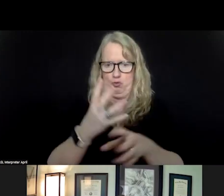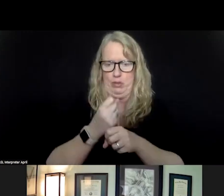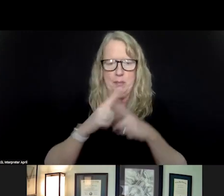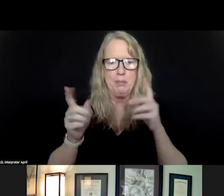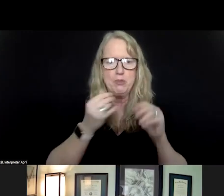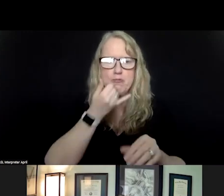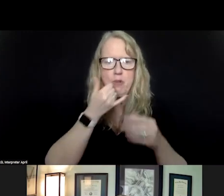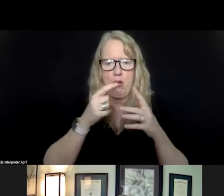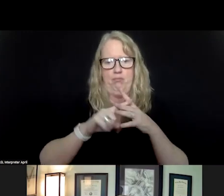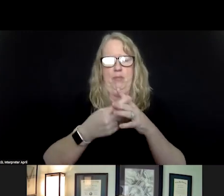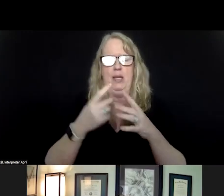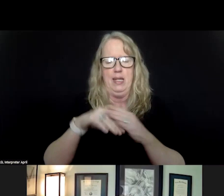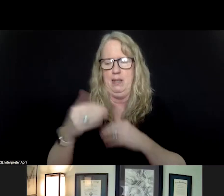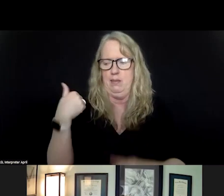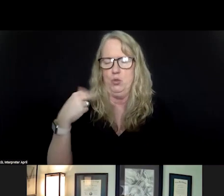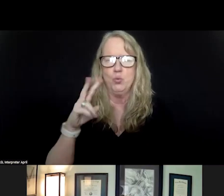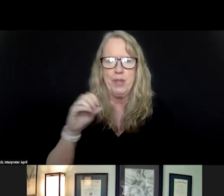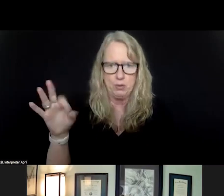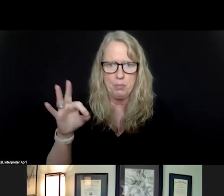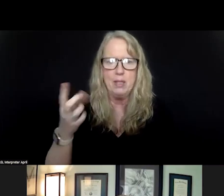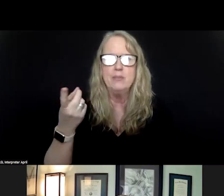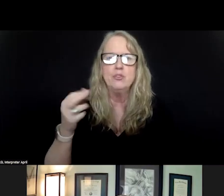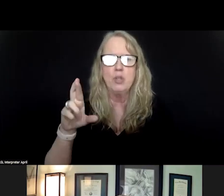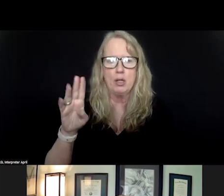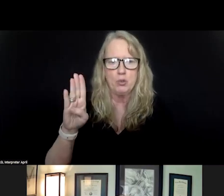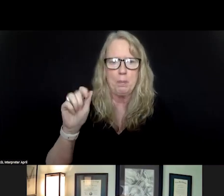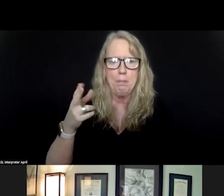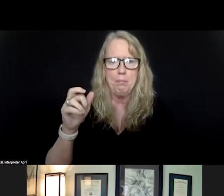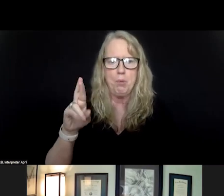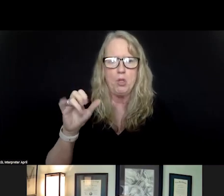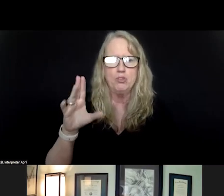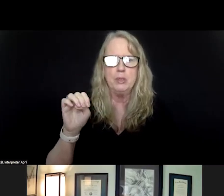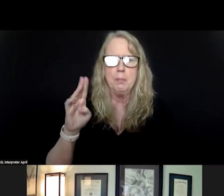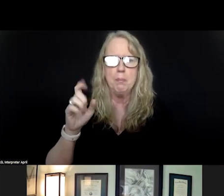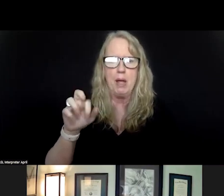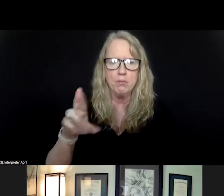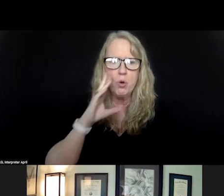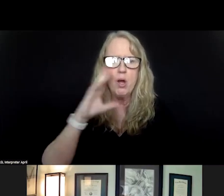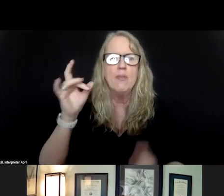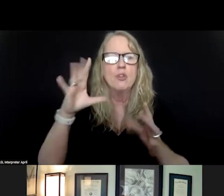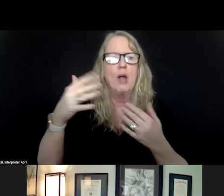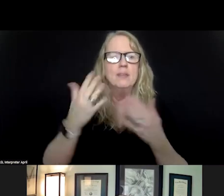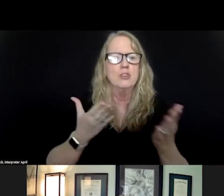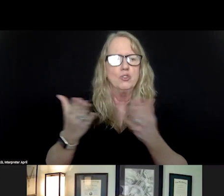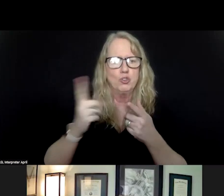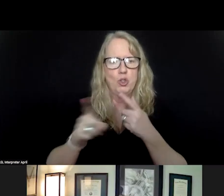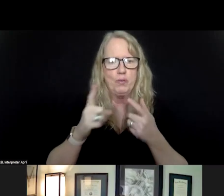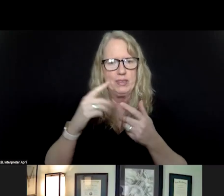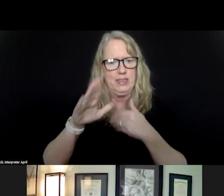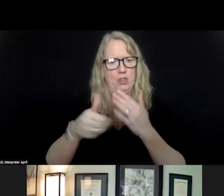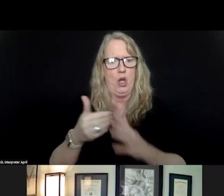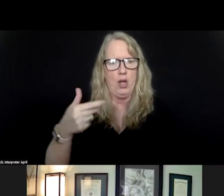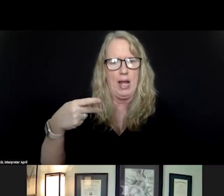beginning in 2009. Per Dr. Margie Balfour, crisis services are fully integrated at the payer level.